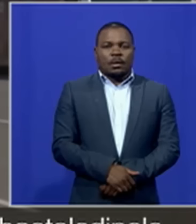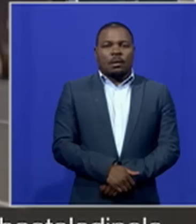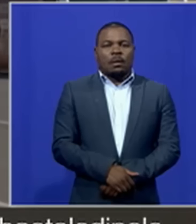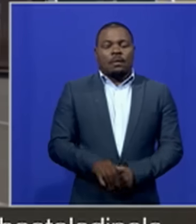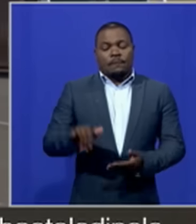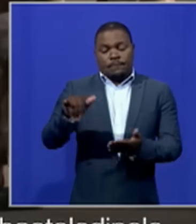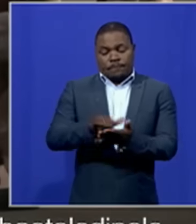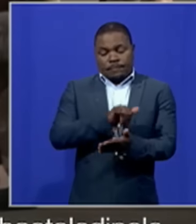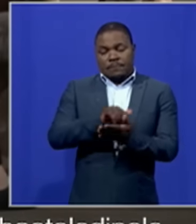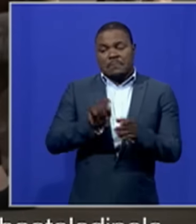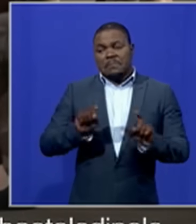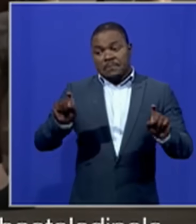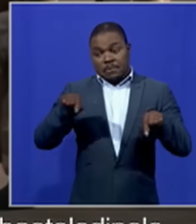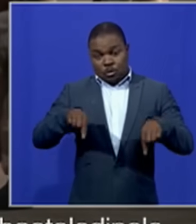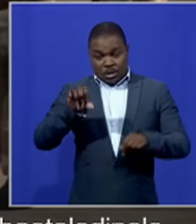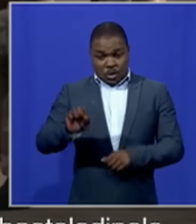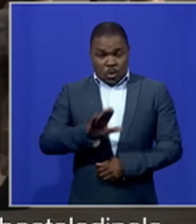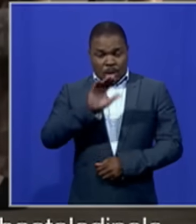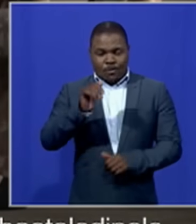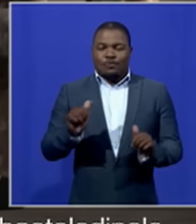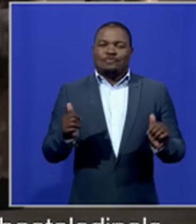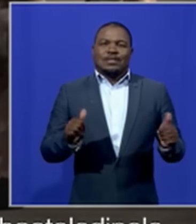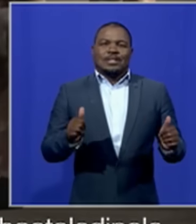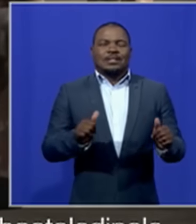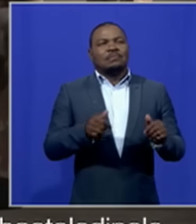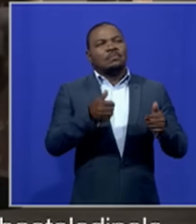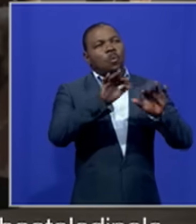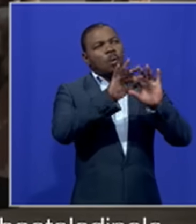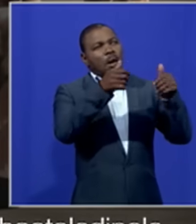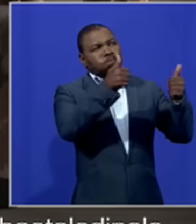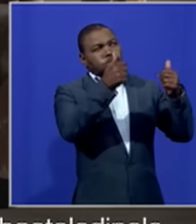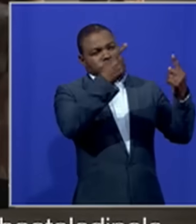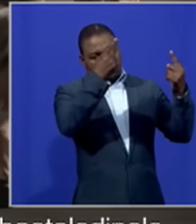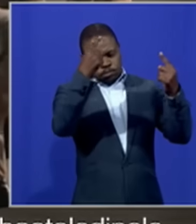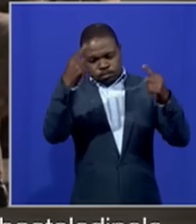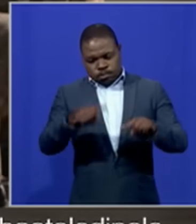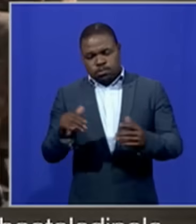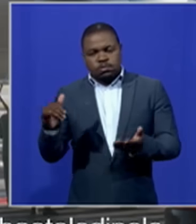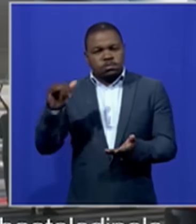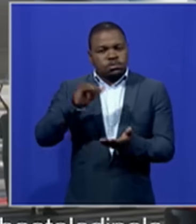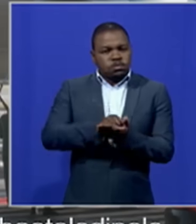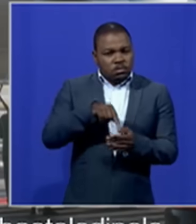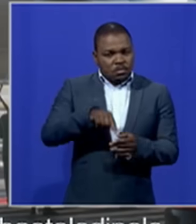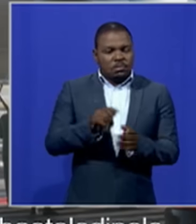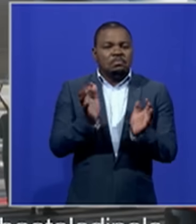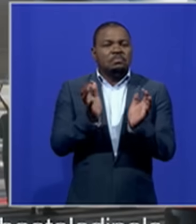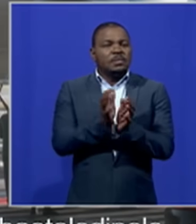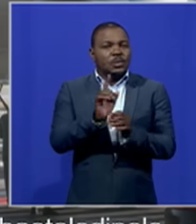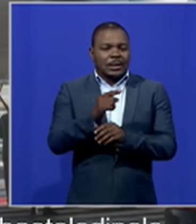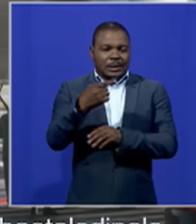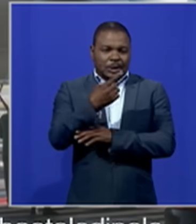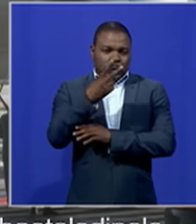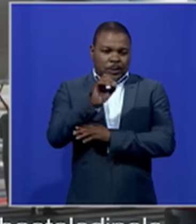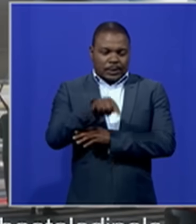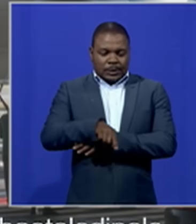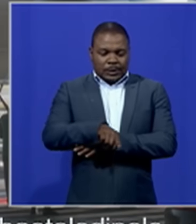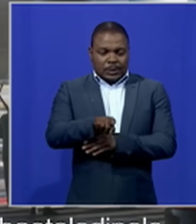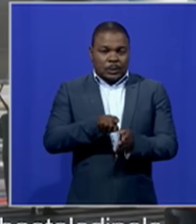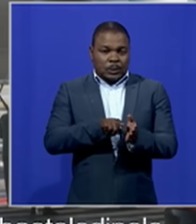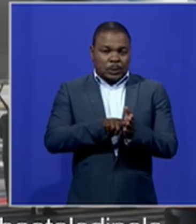Maemela fofane Africa Borwa a ipaakantse go amogela baeteledipele ba lefatshe ba ba tlileng go tsenela kopano kgolo ya G20 mo bokhutlong jwa